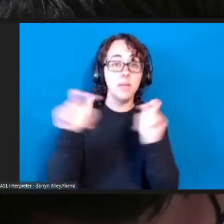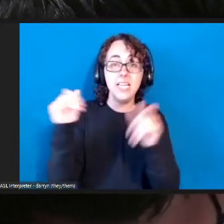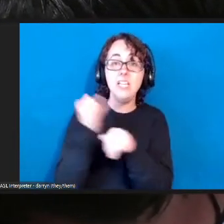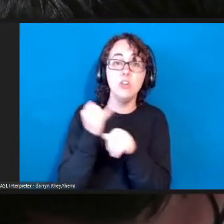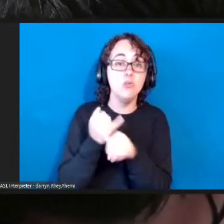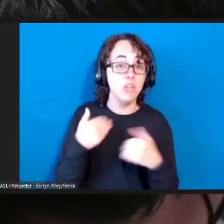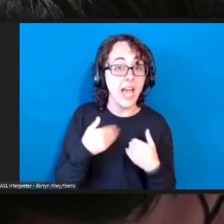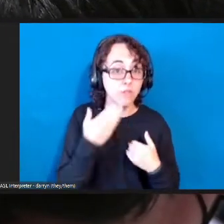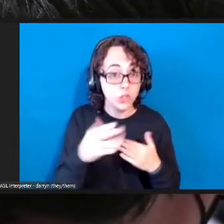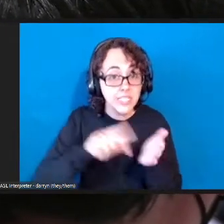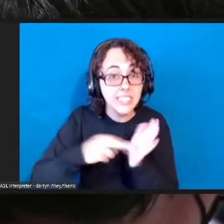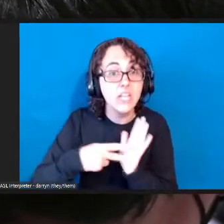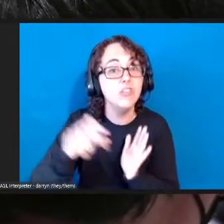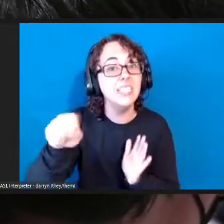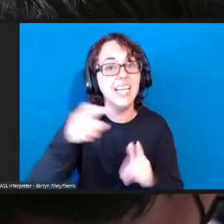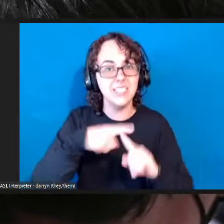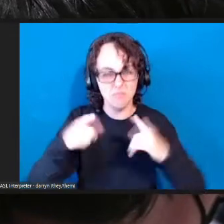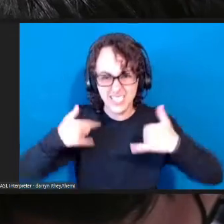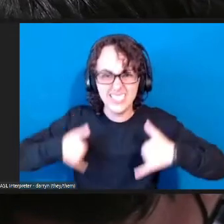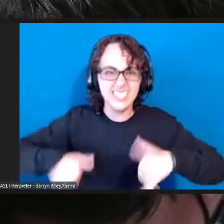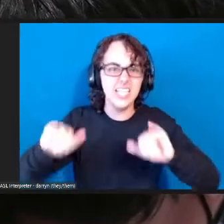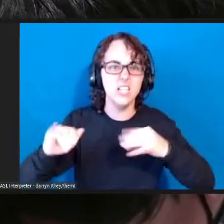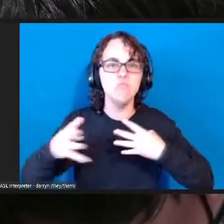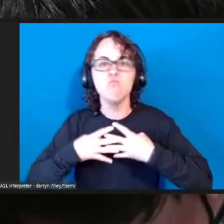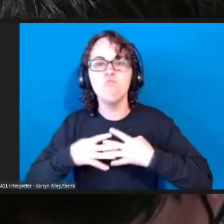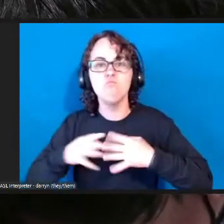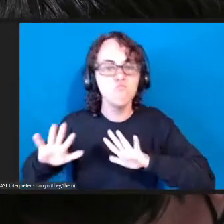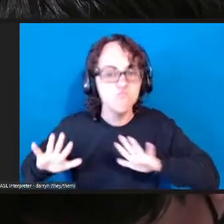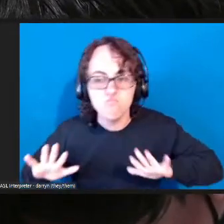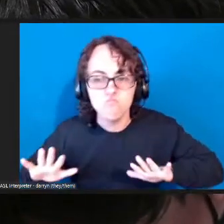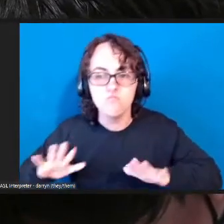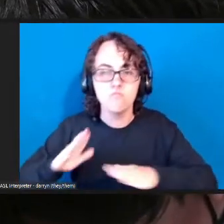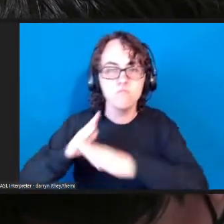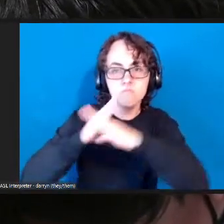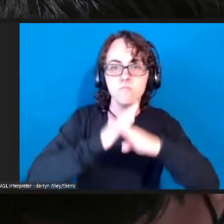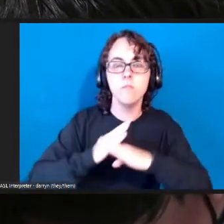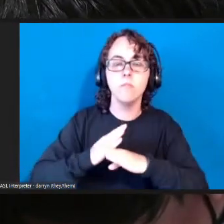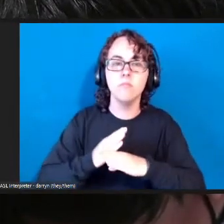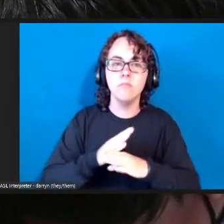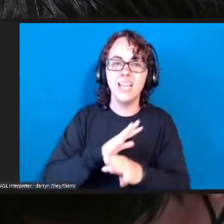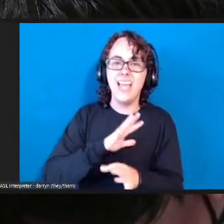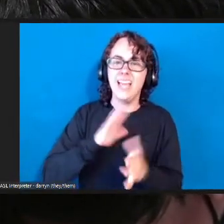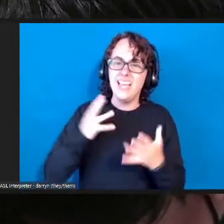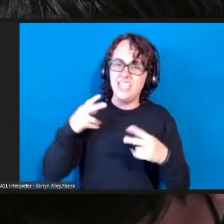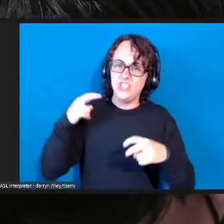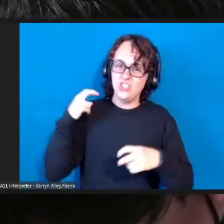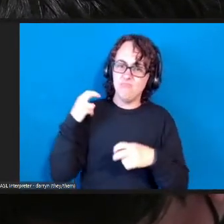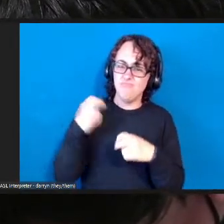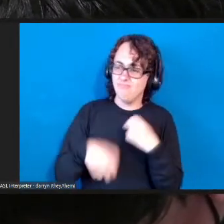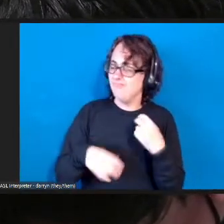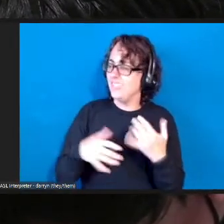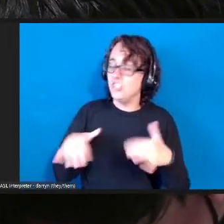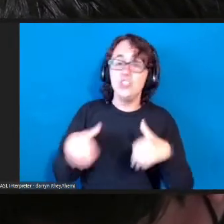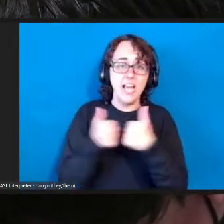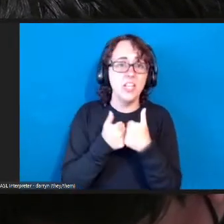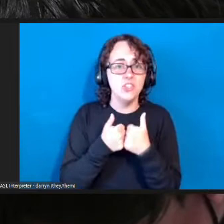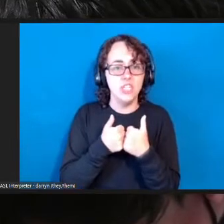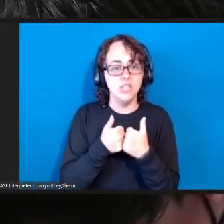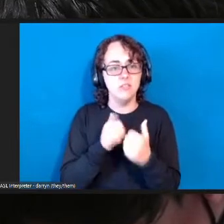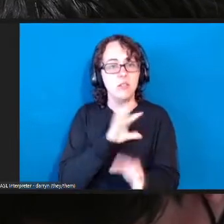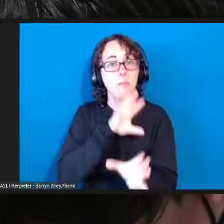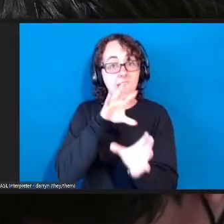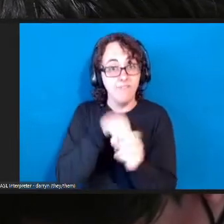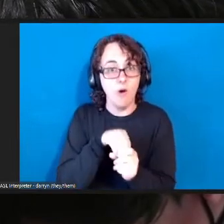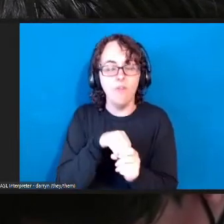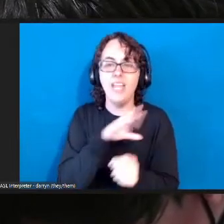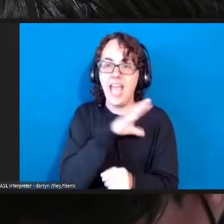it's challenging to observe and also sometimes be a part of as a queer person, because what I find,